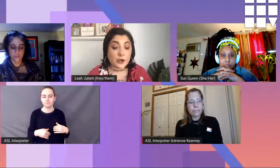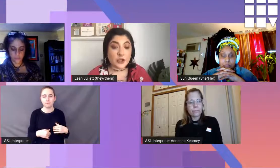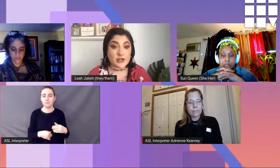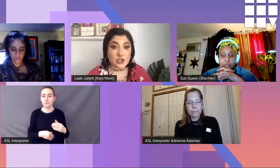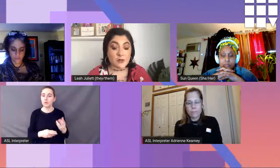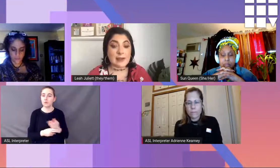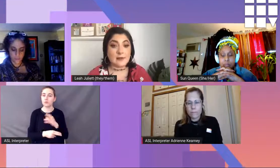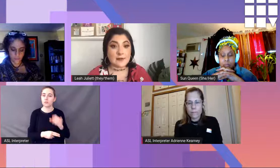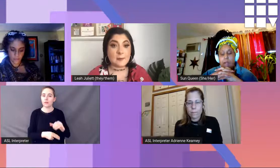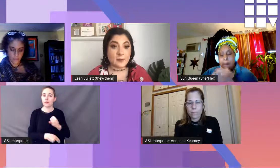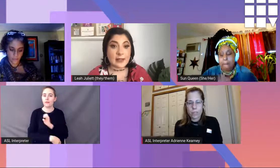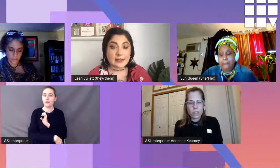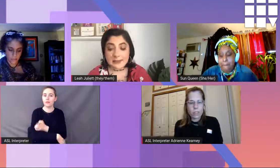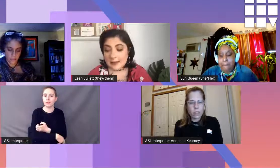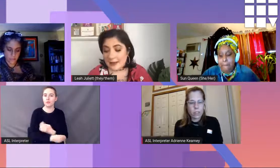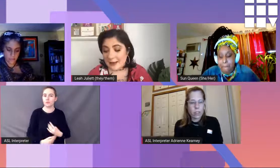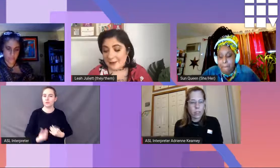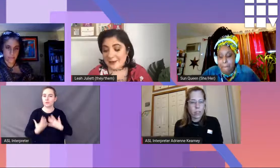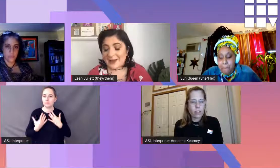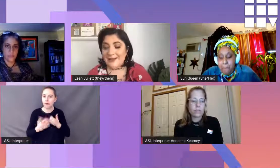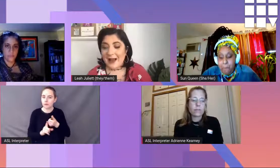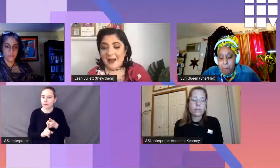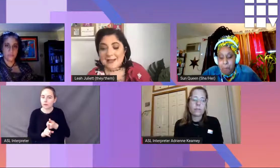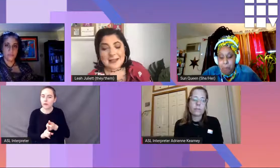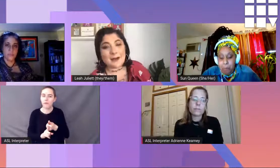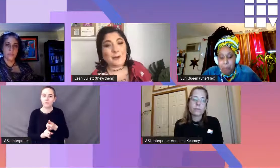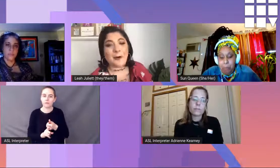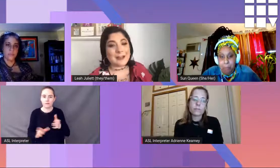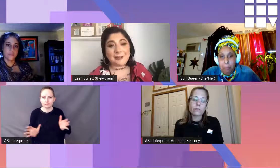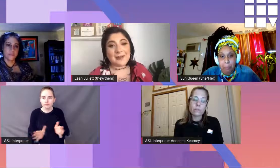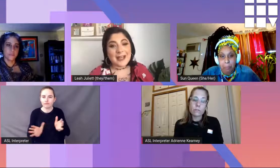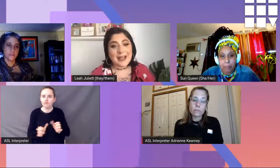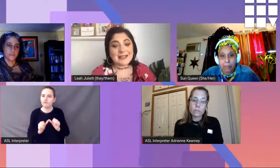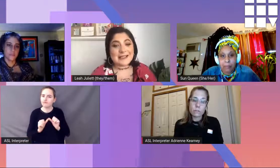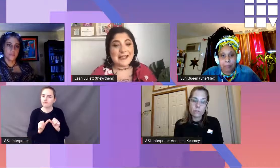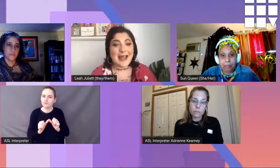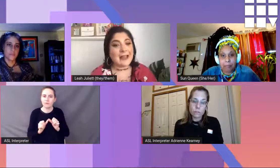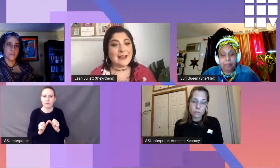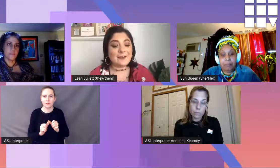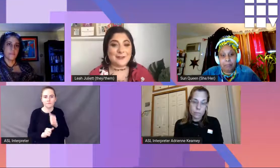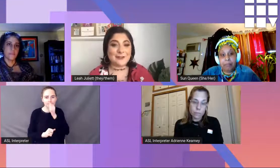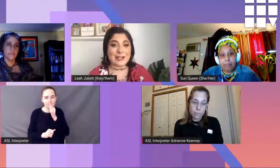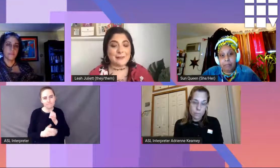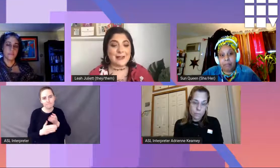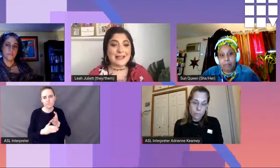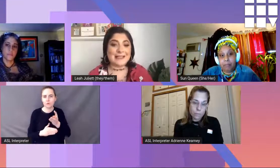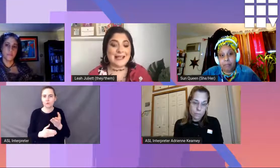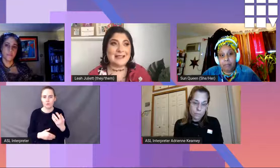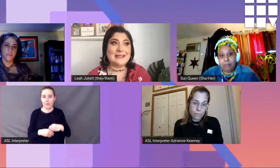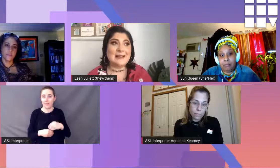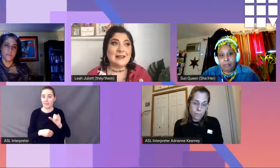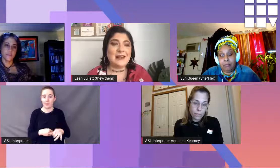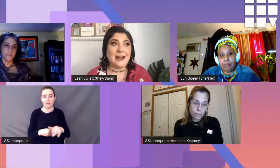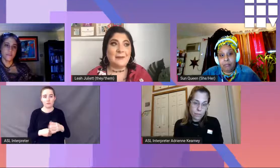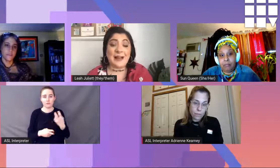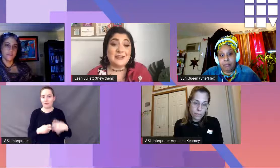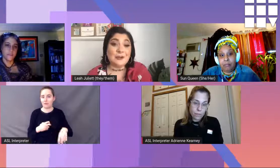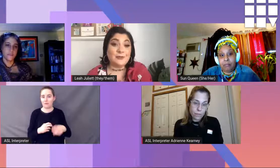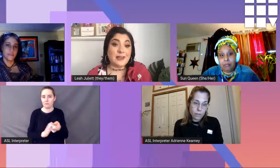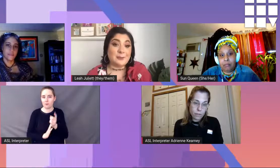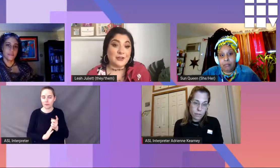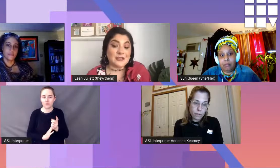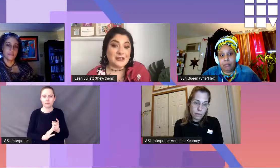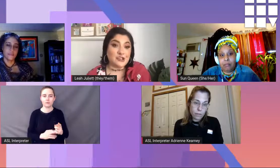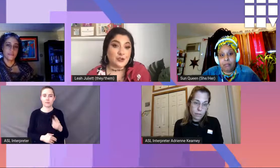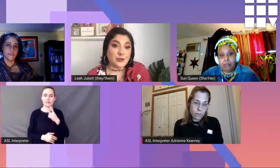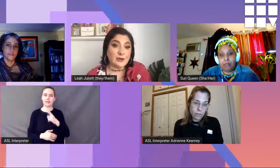and encourage you in those moments. Because honestly, like, we're all human, and to say that any of us are shameless is, I just don't